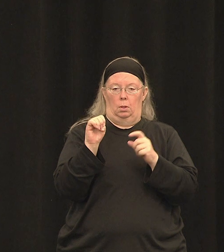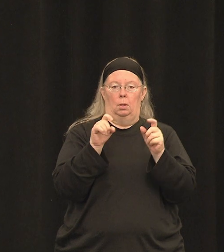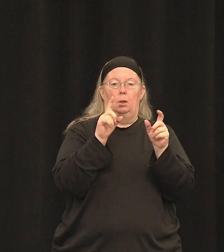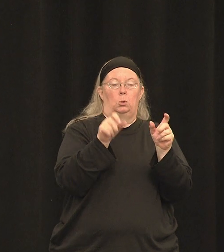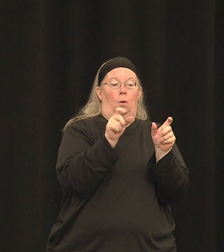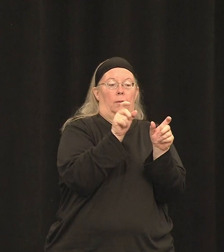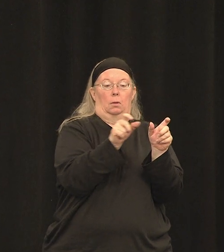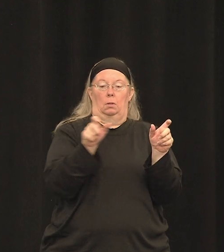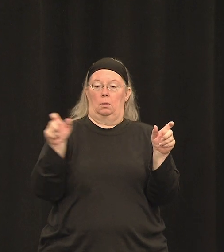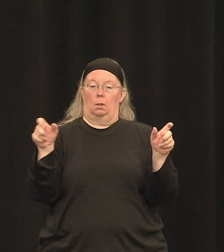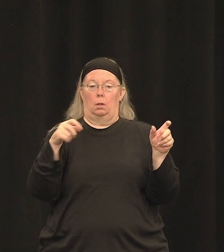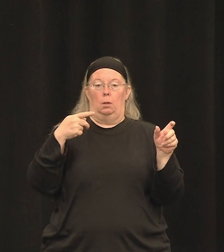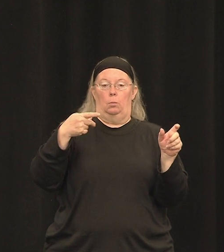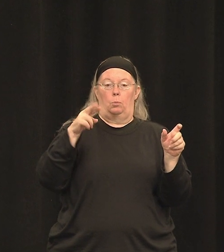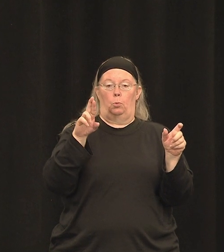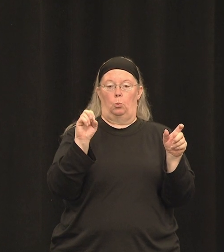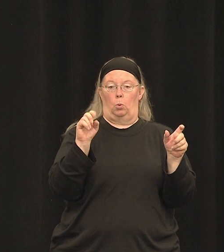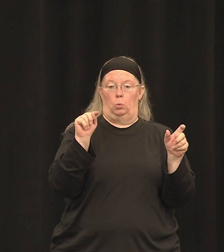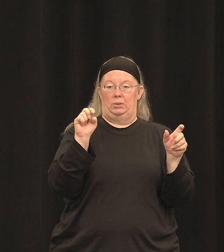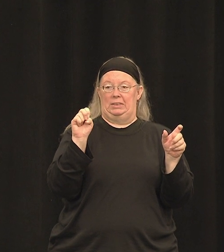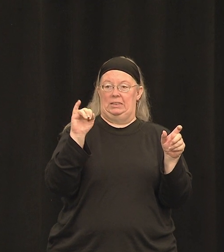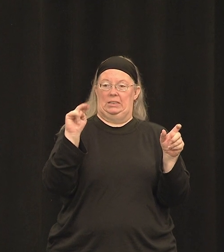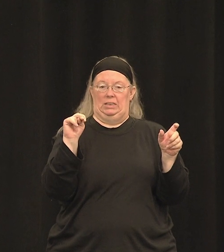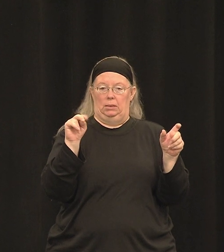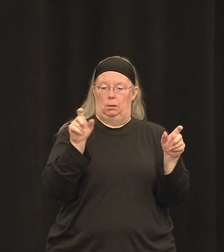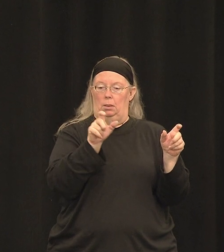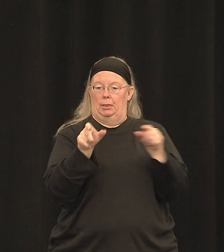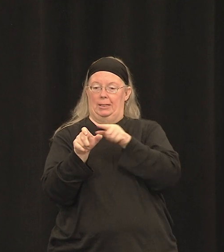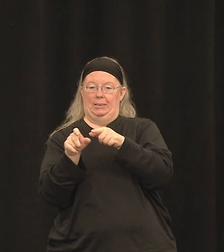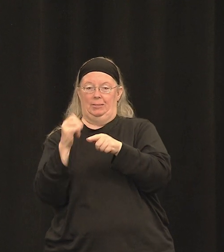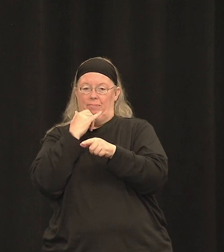specific Usher mutation.